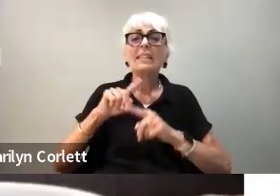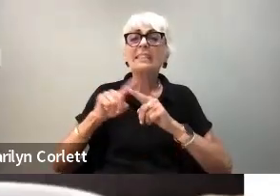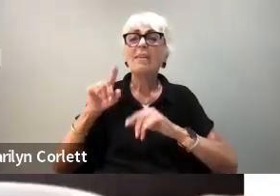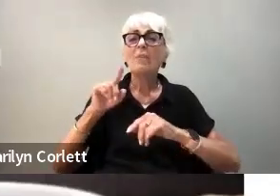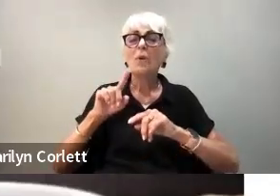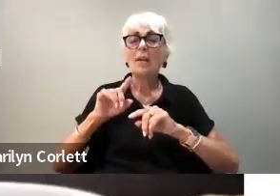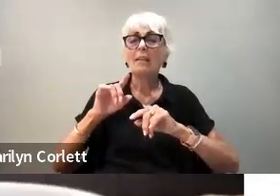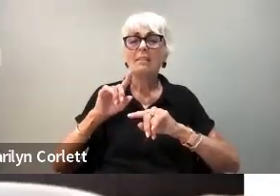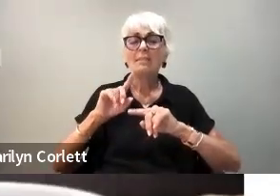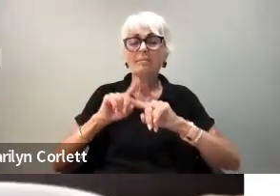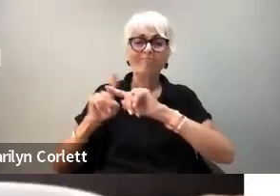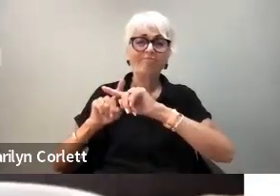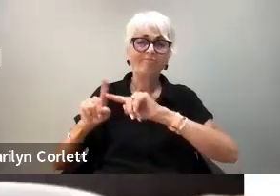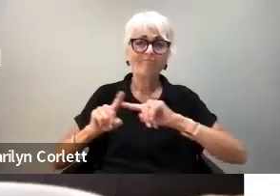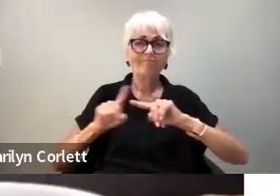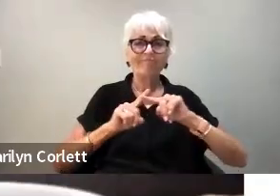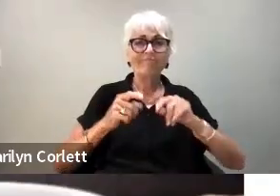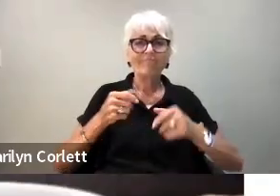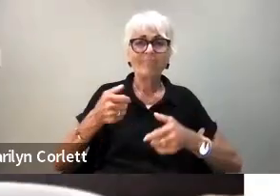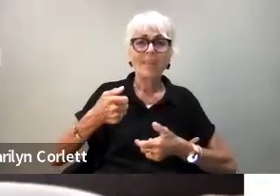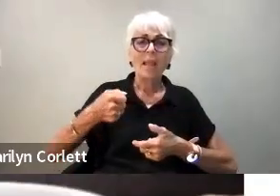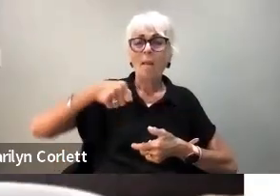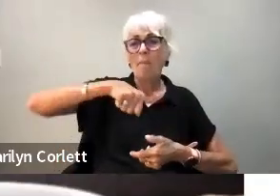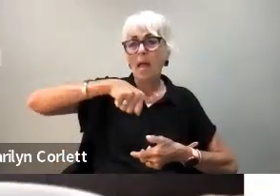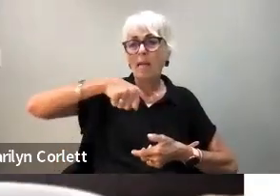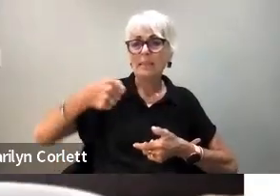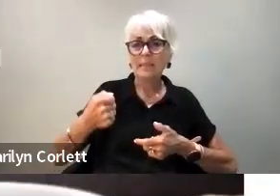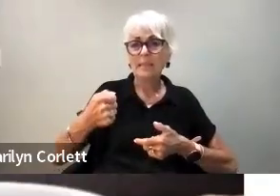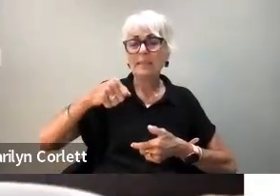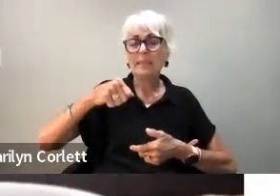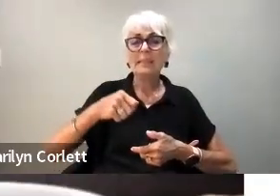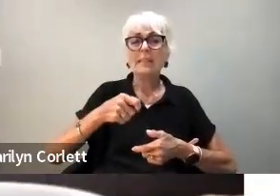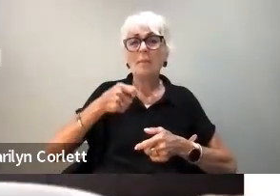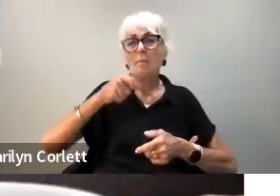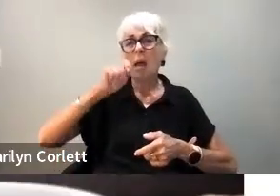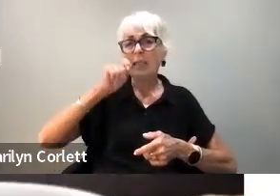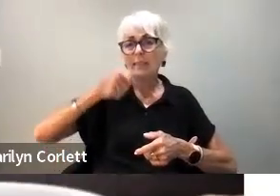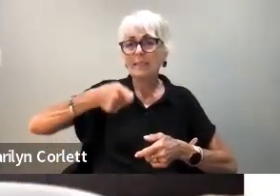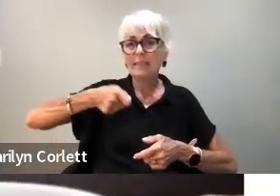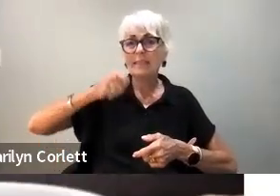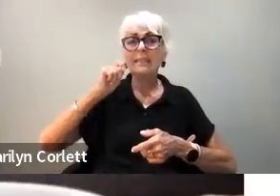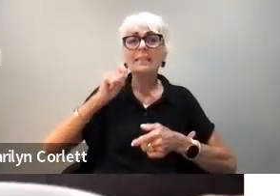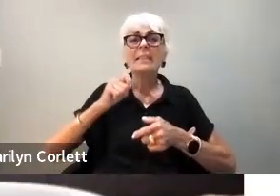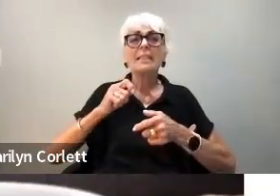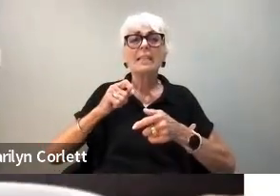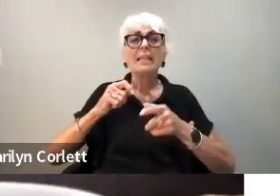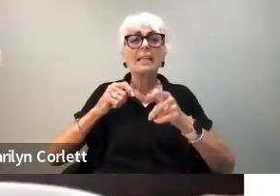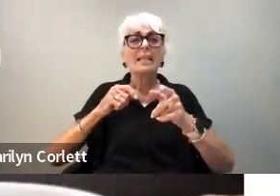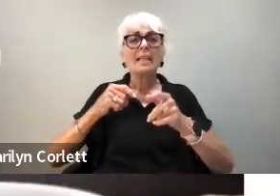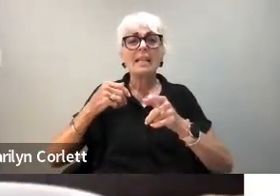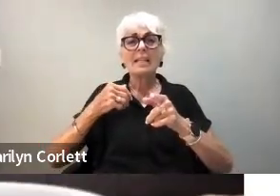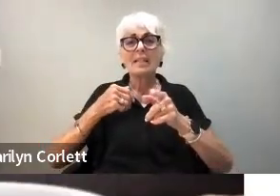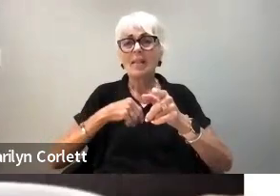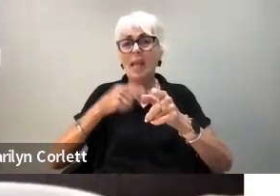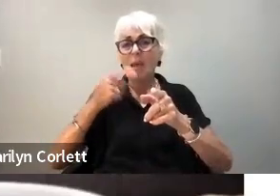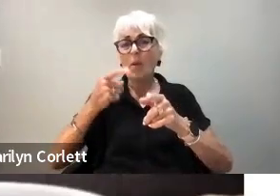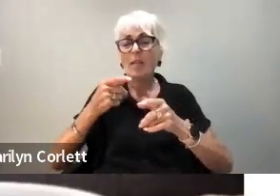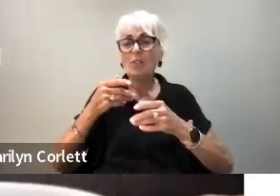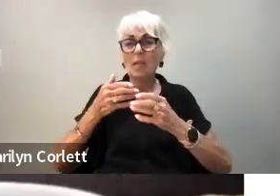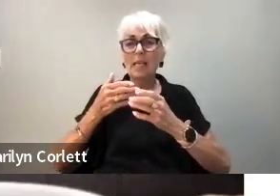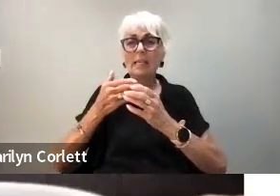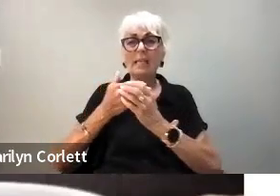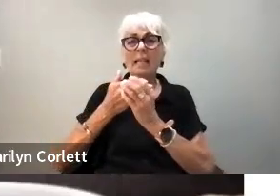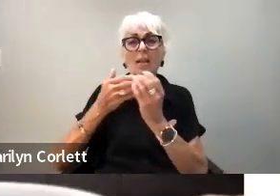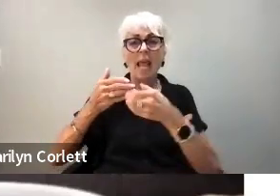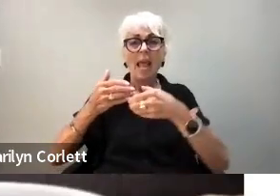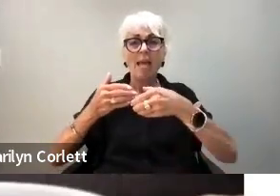on to a mug, with whole hand use, this can be, it has a little slit in it and you can stick your hand through there and